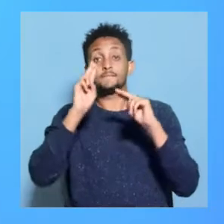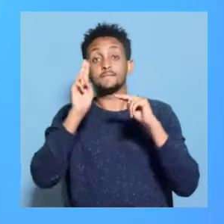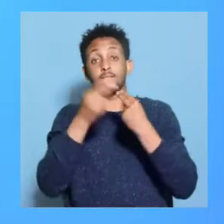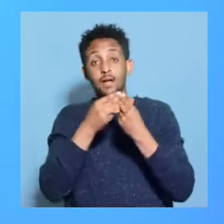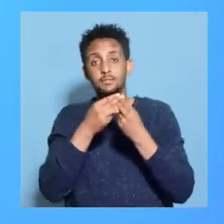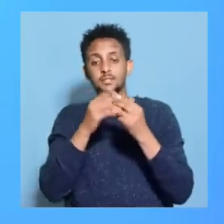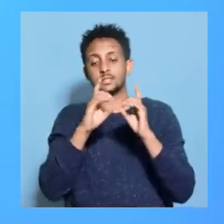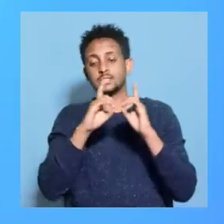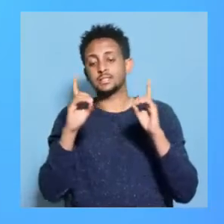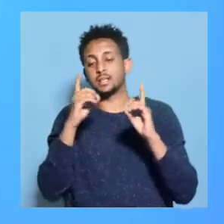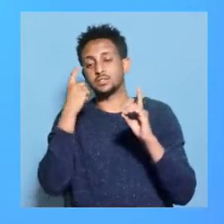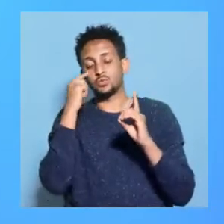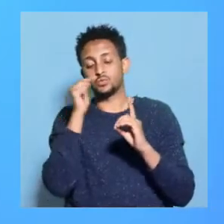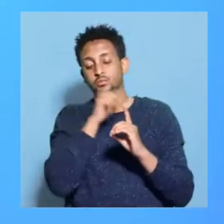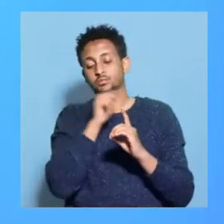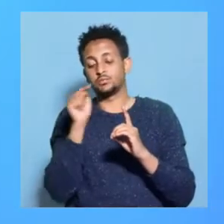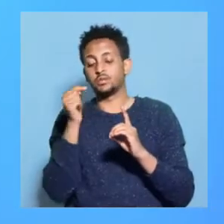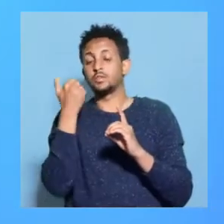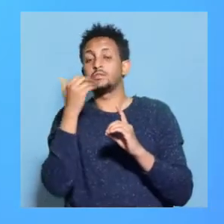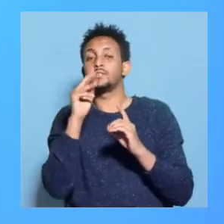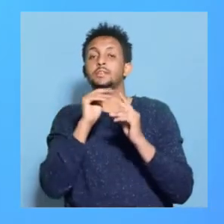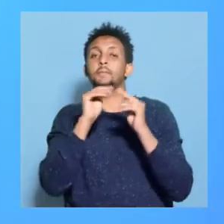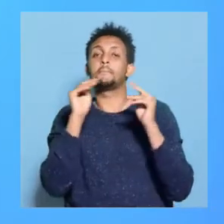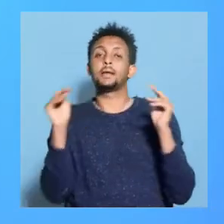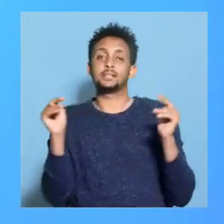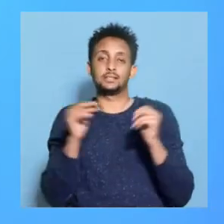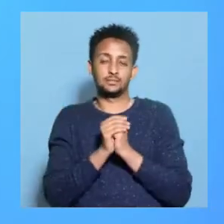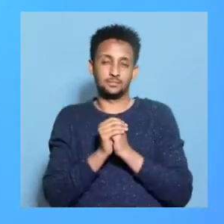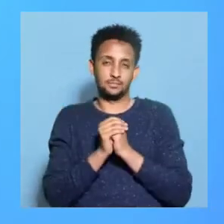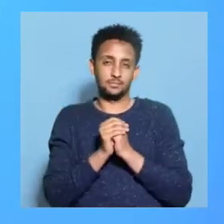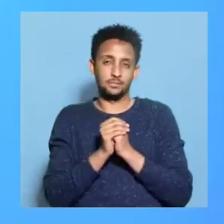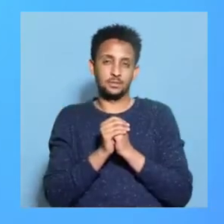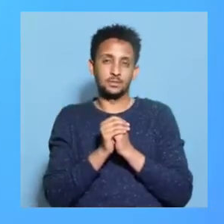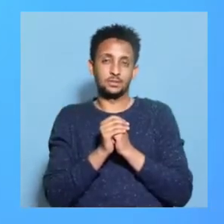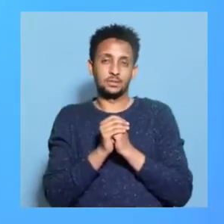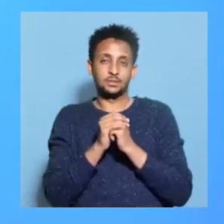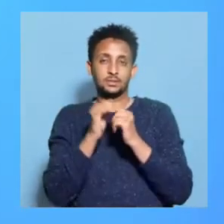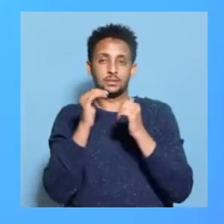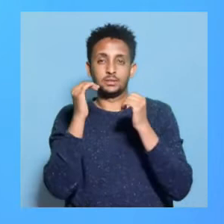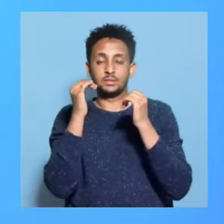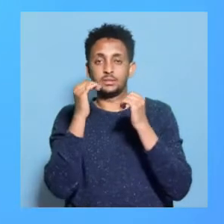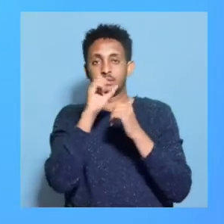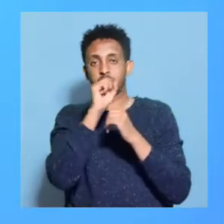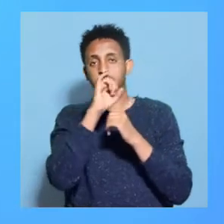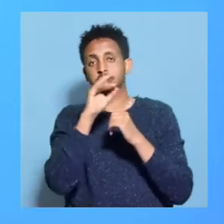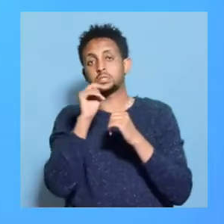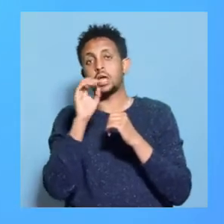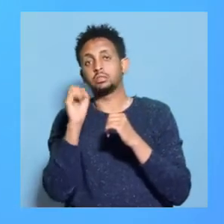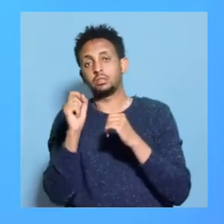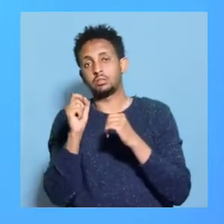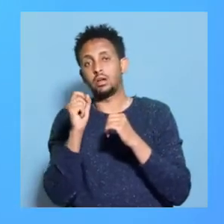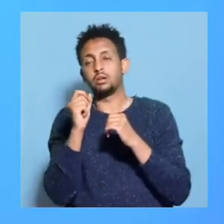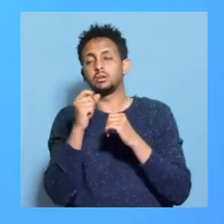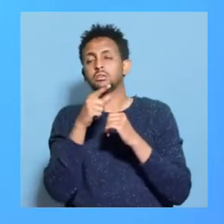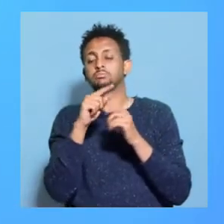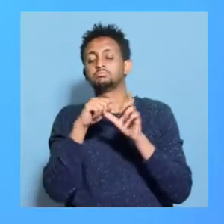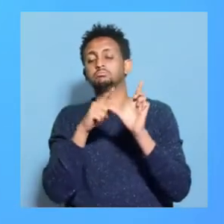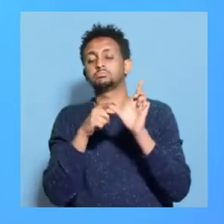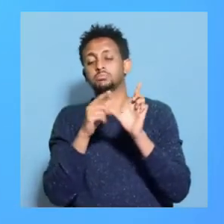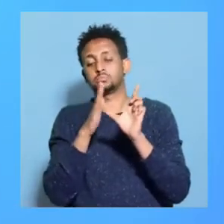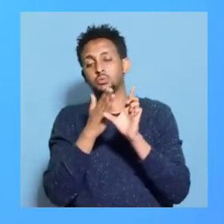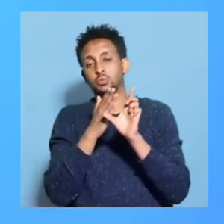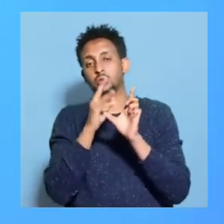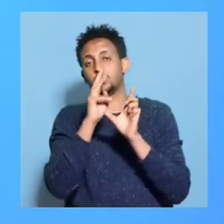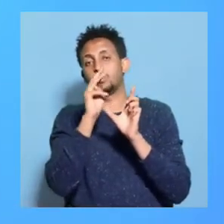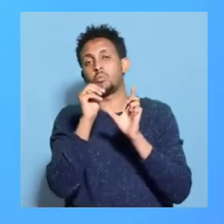times the distance from this to this is 50 meter, 50, and sine theta. Actually, the angle between